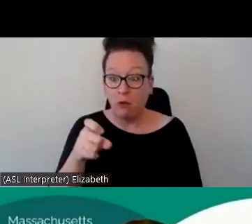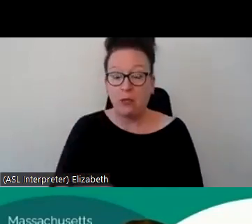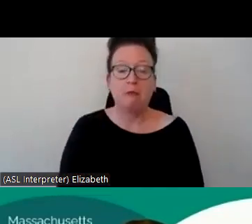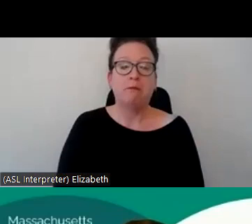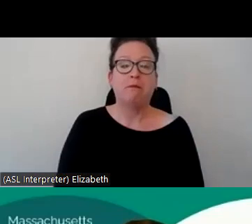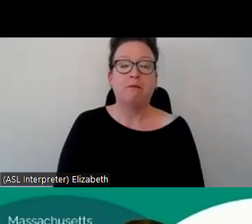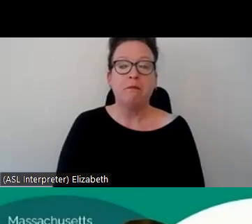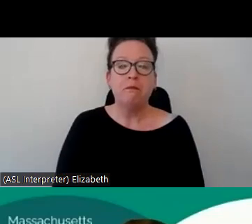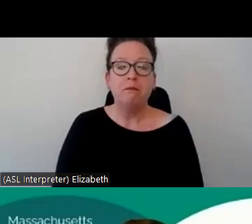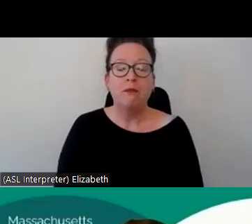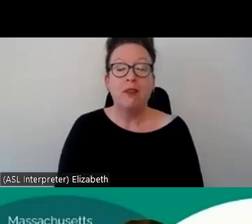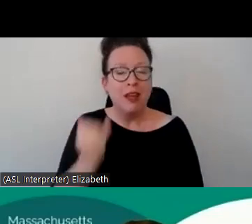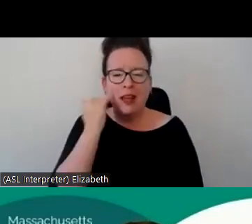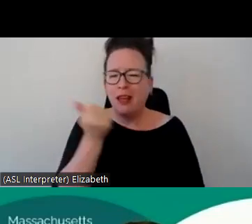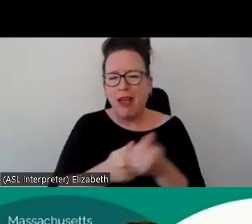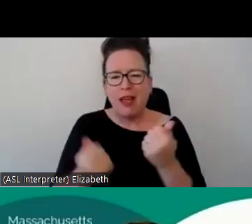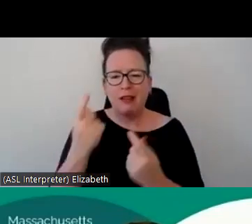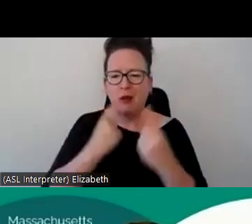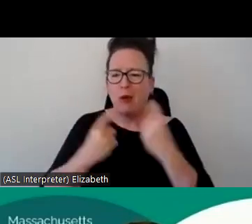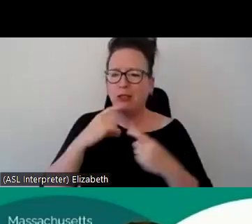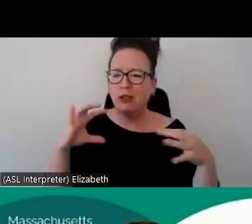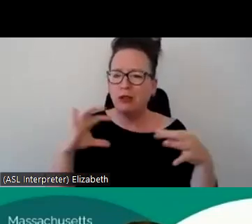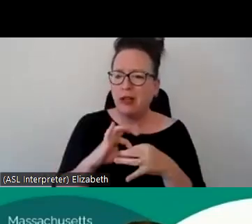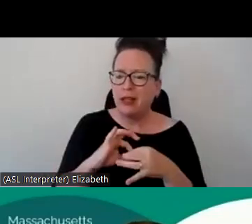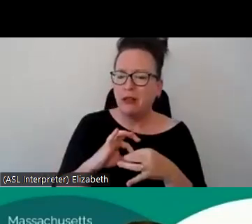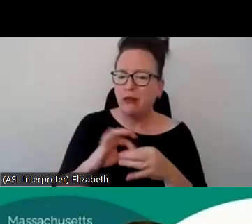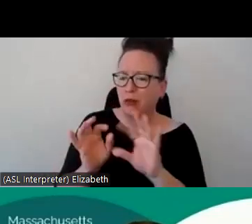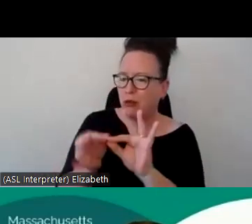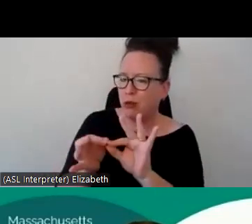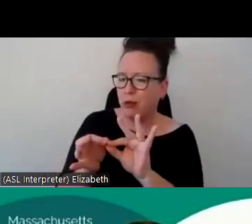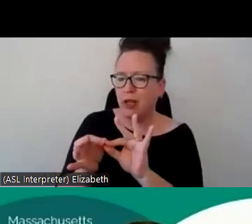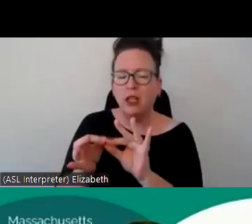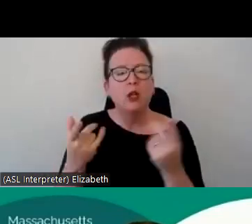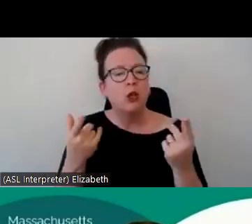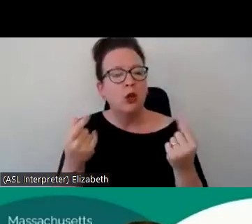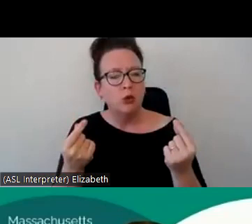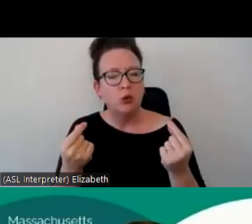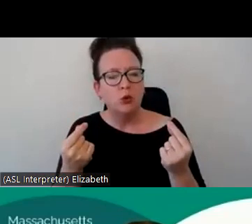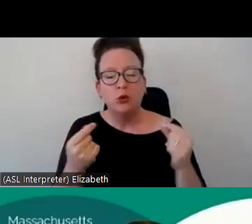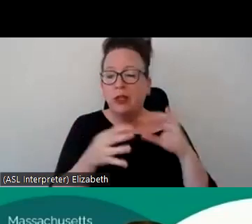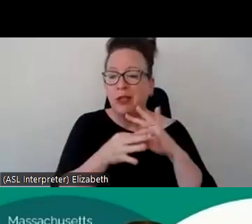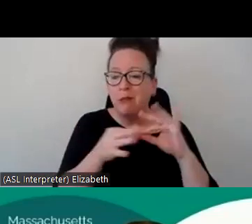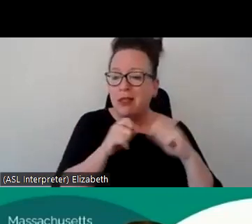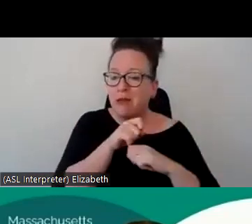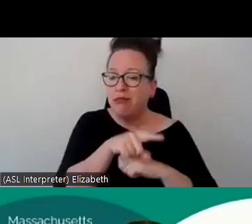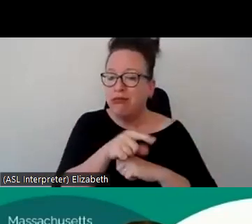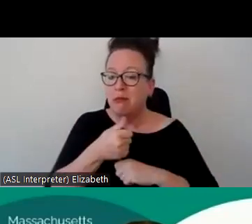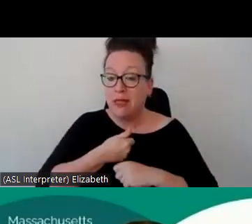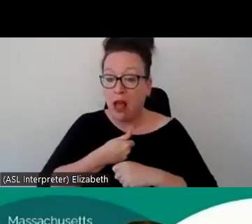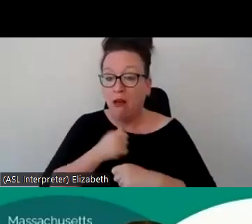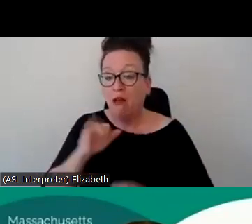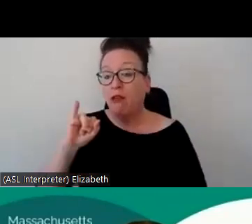Yes, and if you have any questions about that throughout the webinar, feel free to message myself, Jacob,